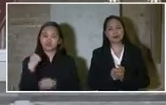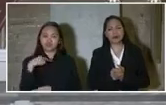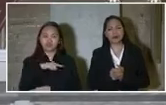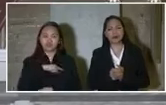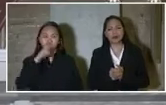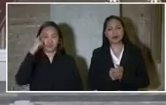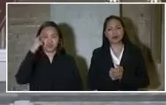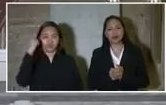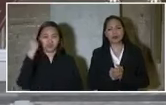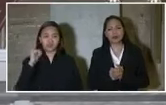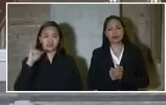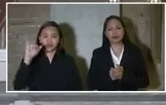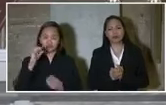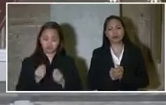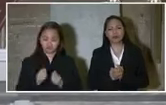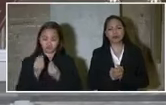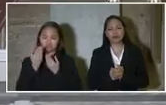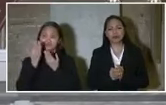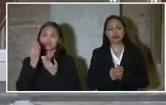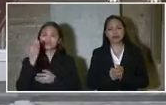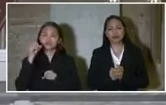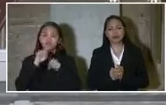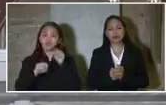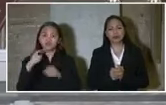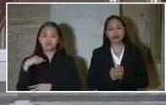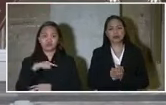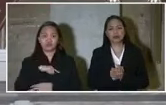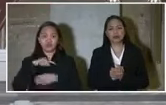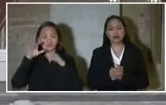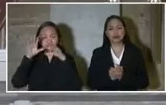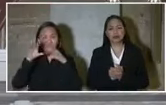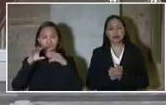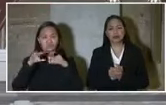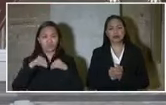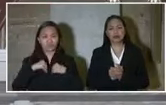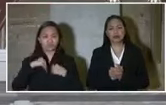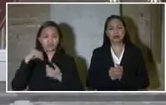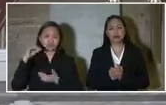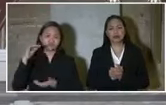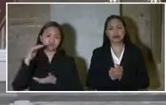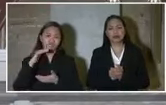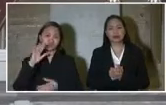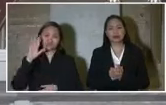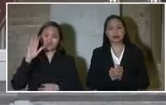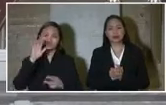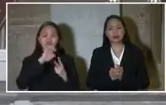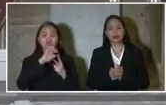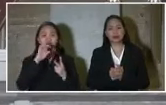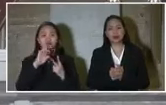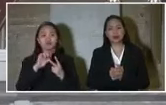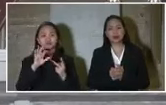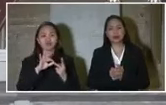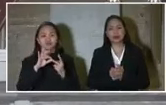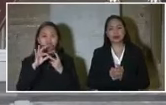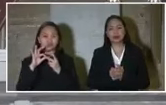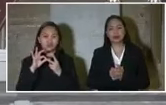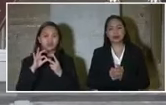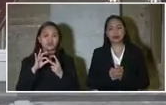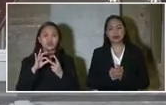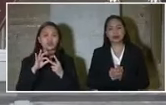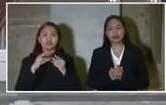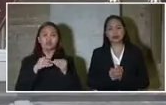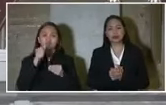an eternal offering to you, so that we may obtain an inheritance with your elect, especially with the